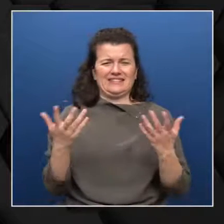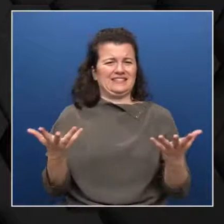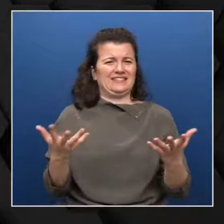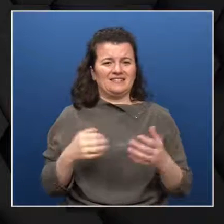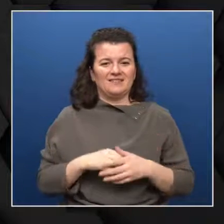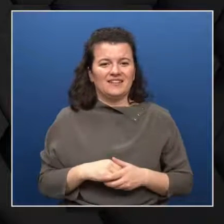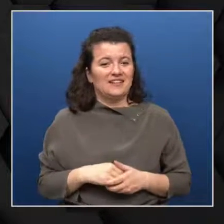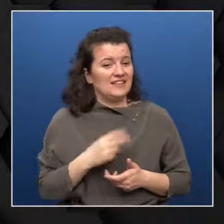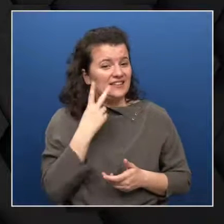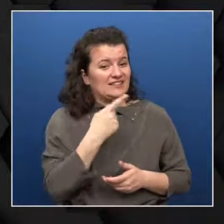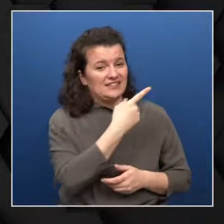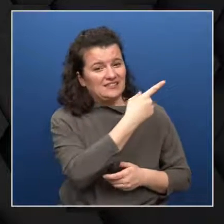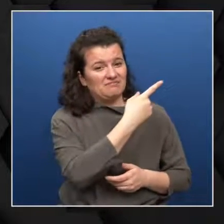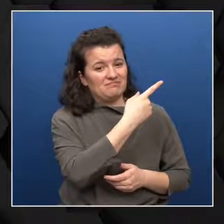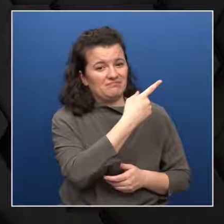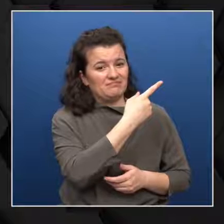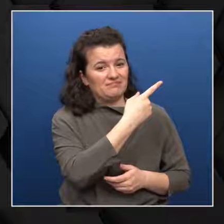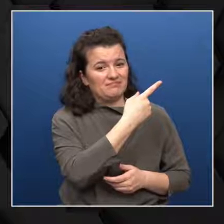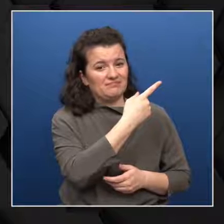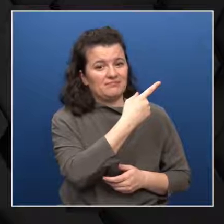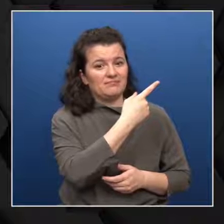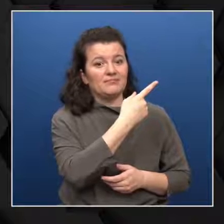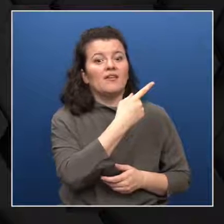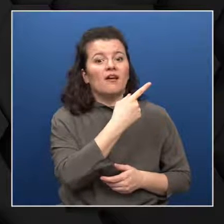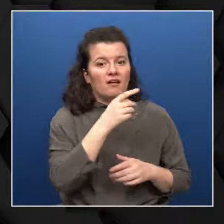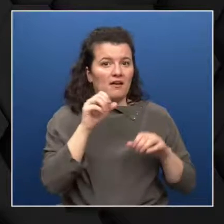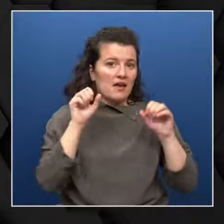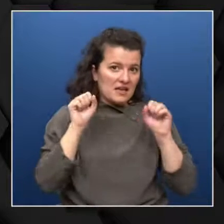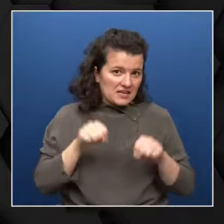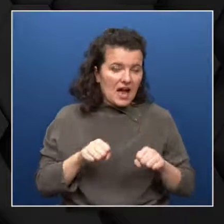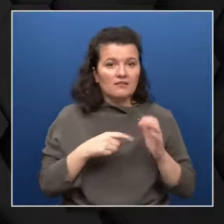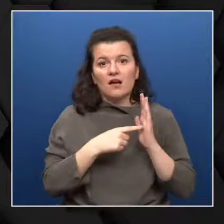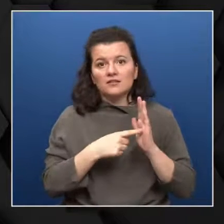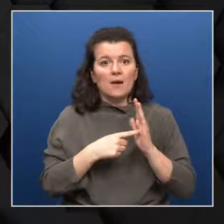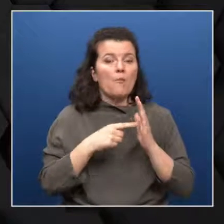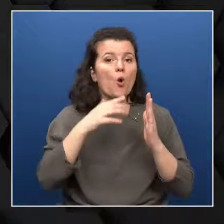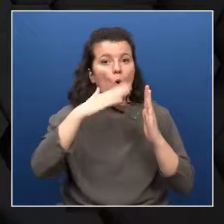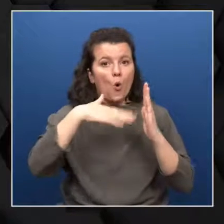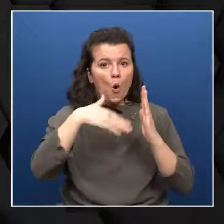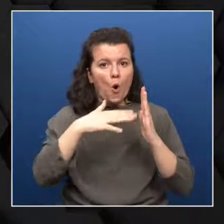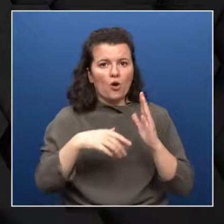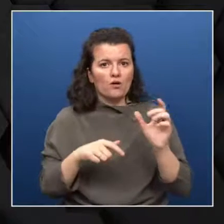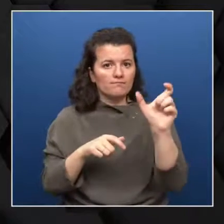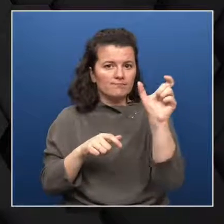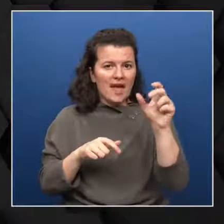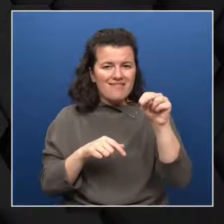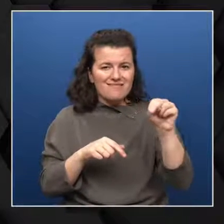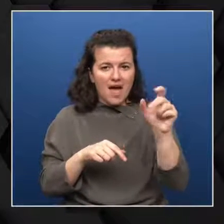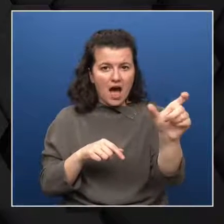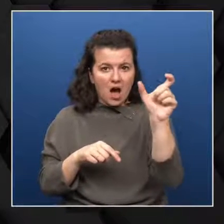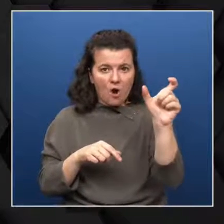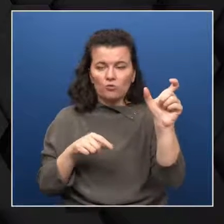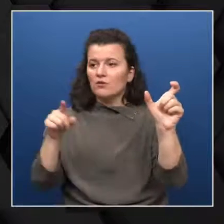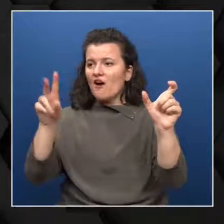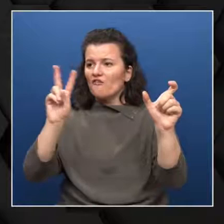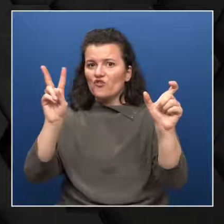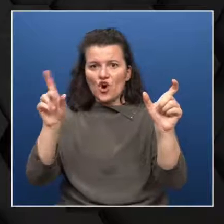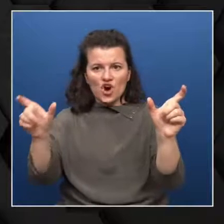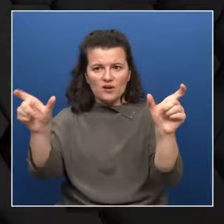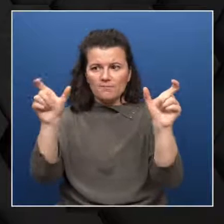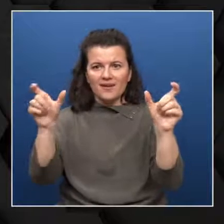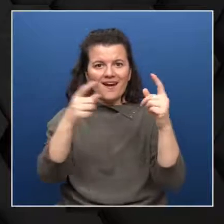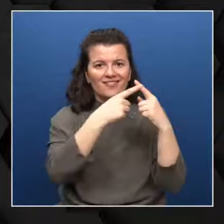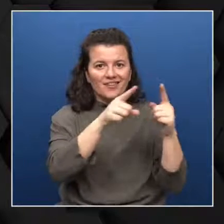so neurodiversity. You can switch on nouns, show labels. You can click on the word. You can read the word back to you. But